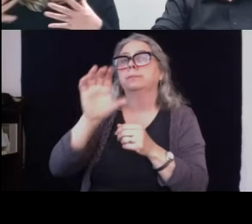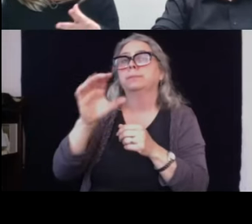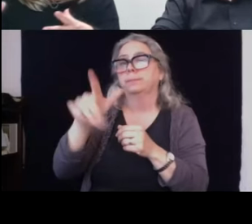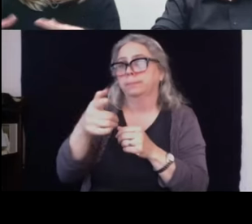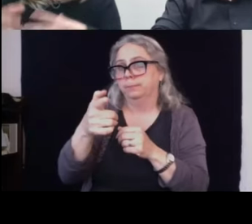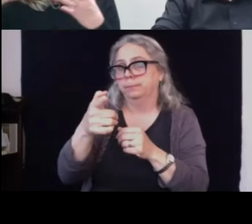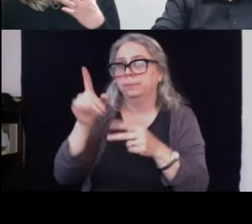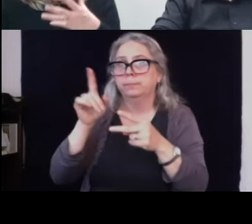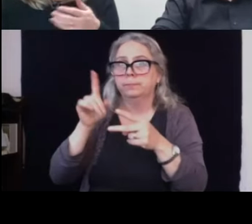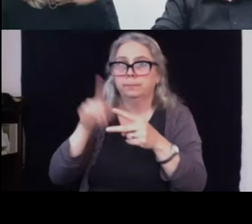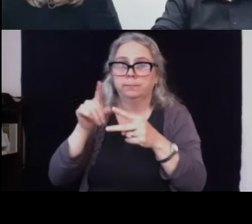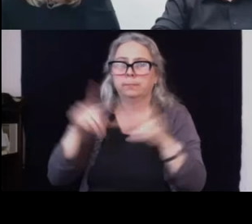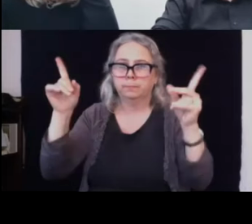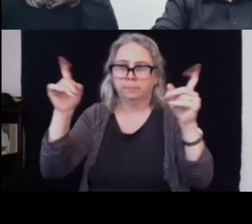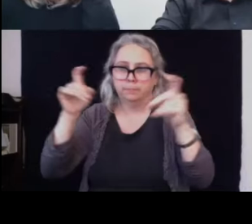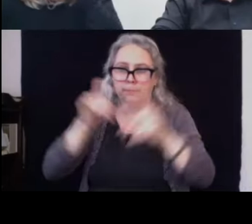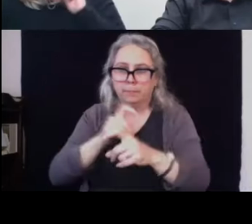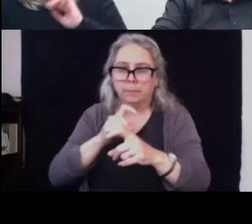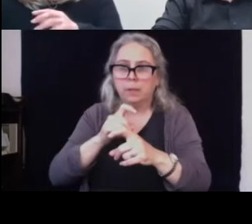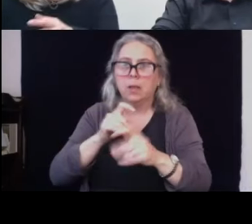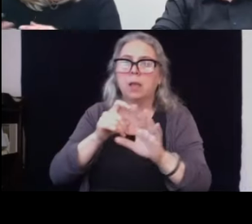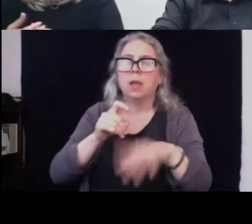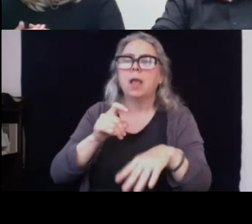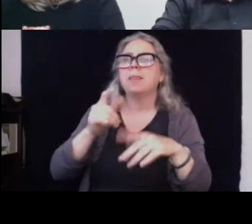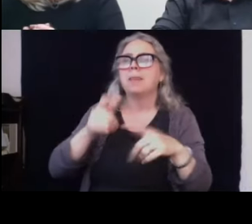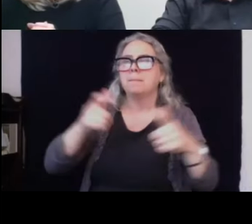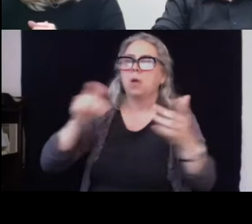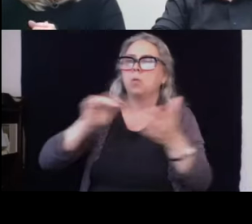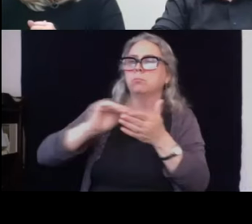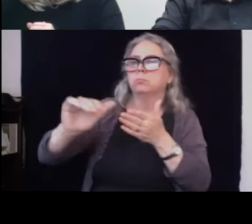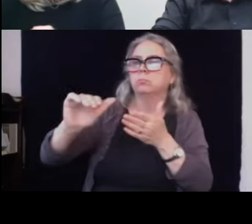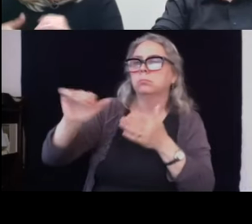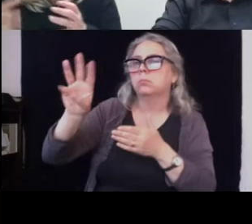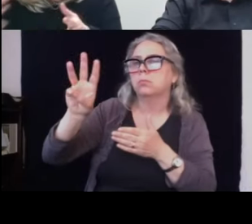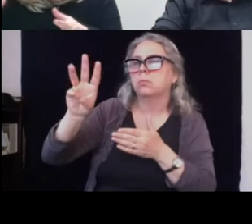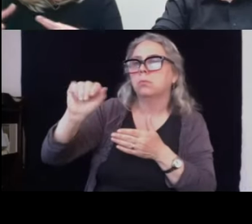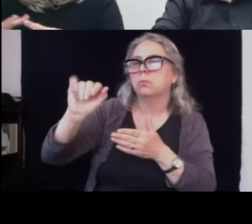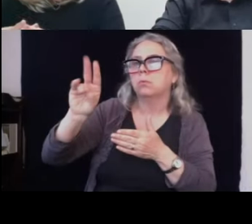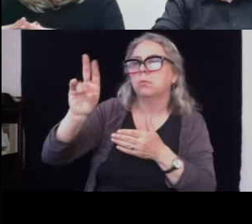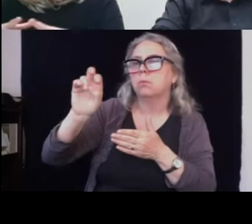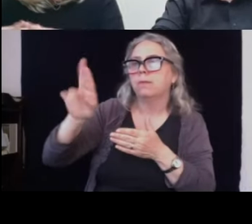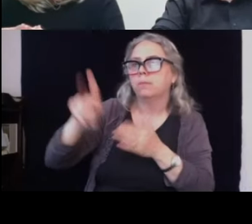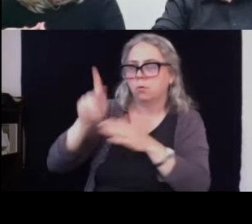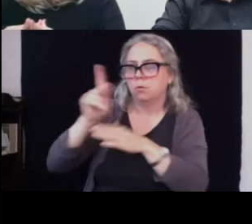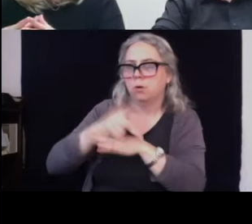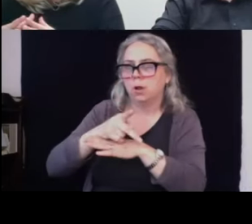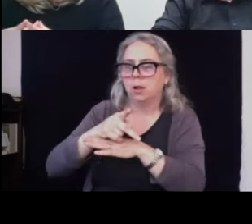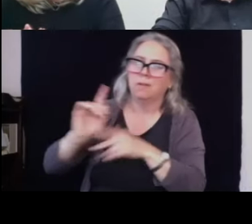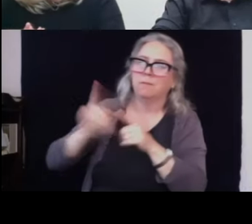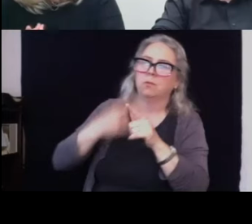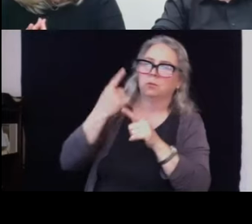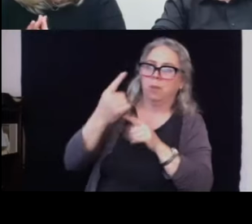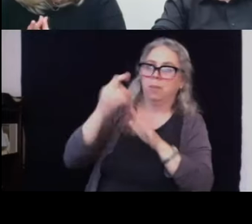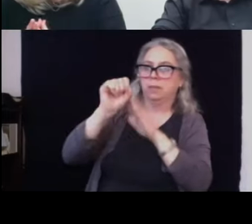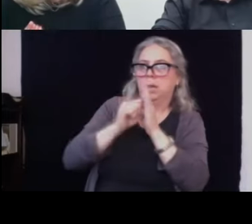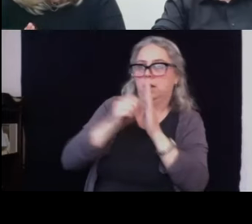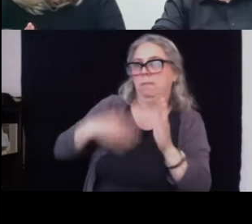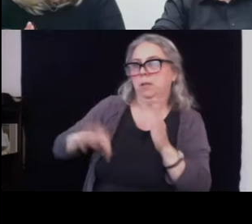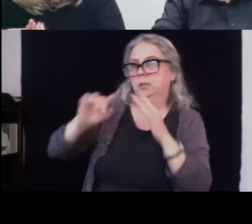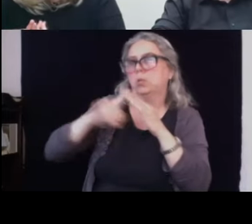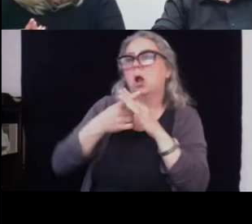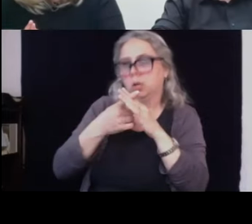a comprehensive, the larger waiver program. It was the original one that the state of Maine started